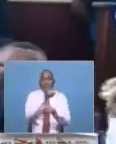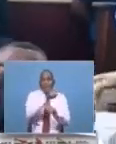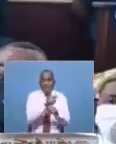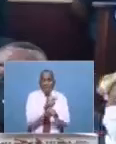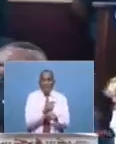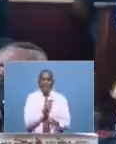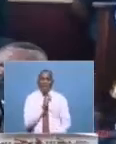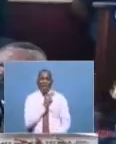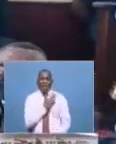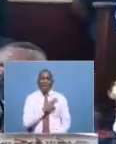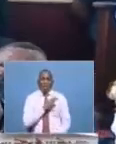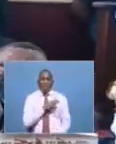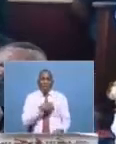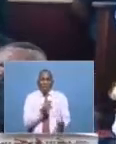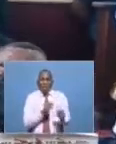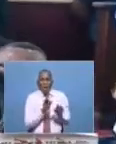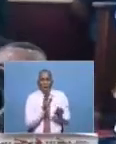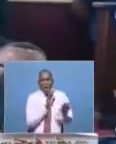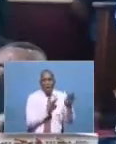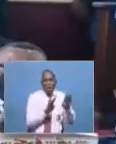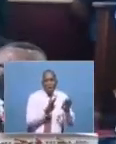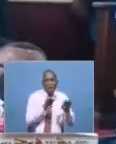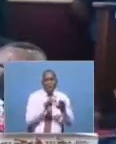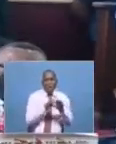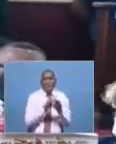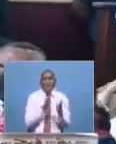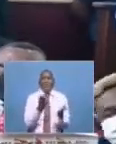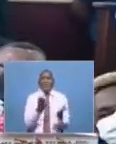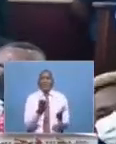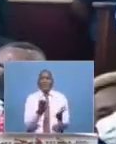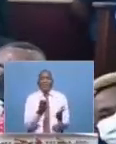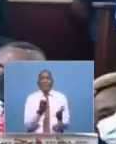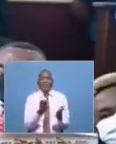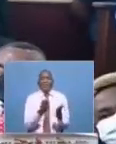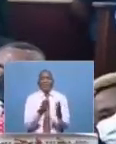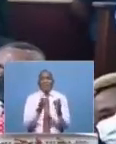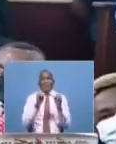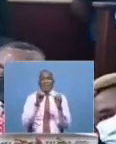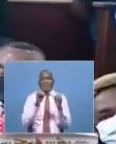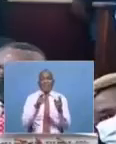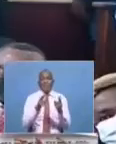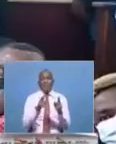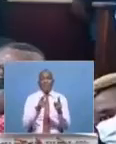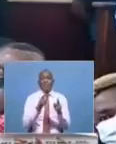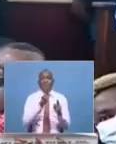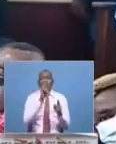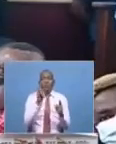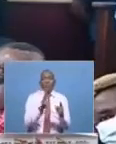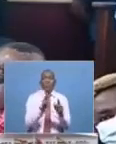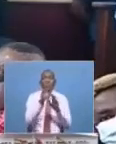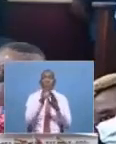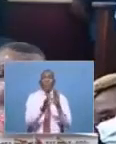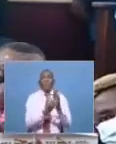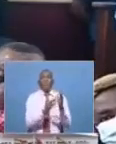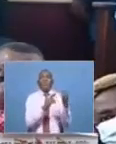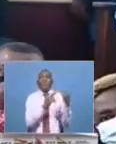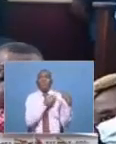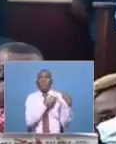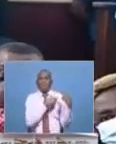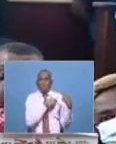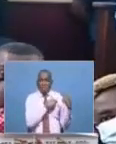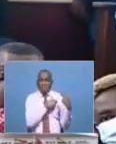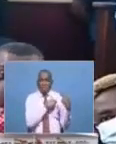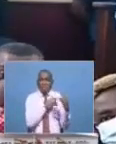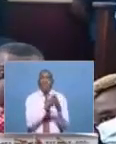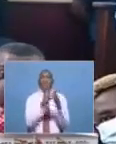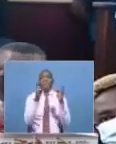conduct in the exercise of those constitutional responsibilities is in issue.